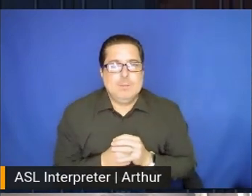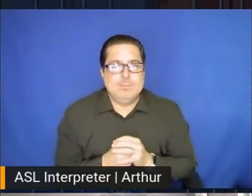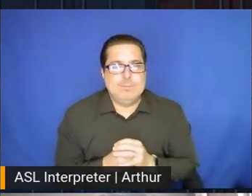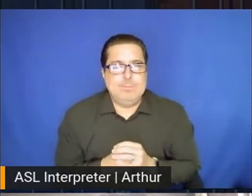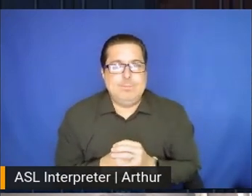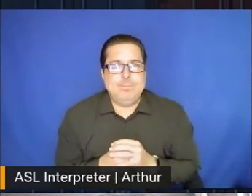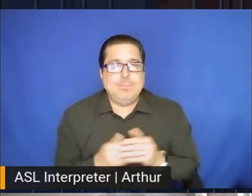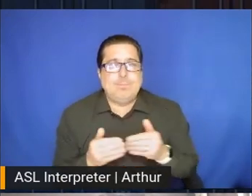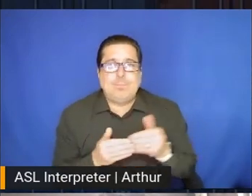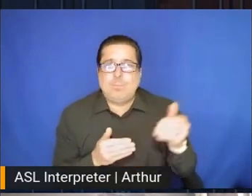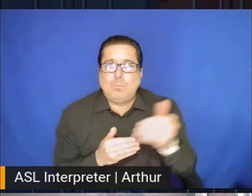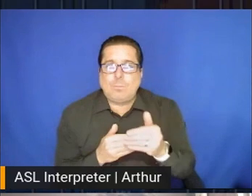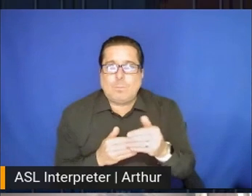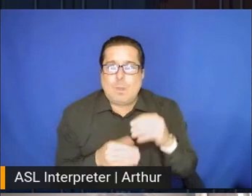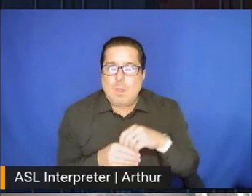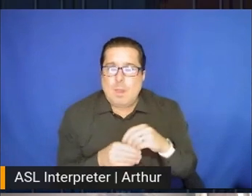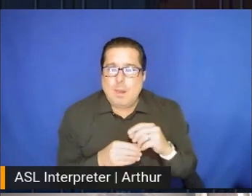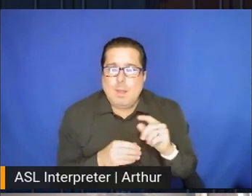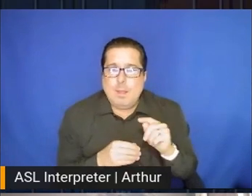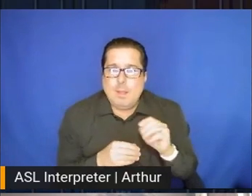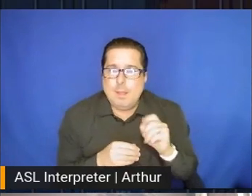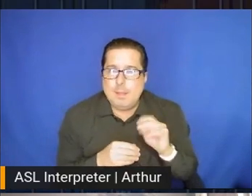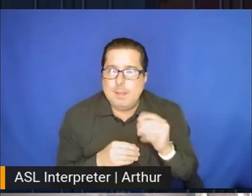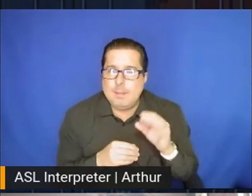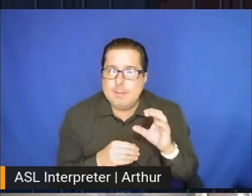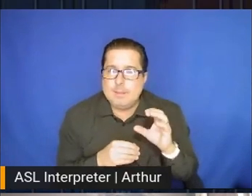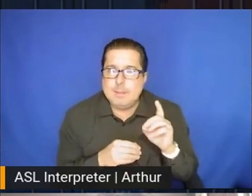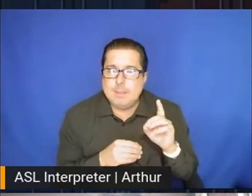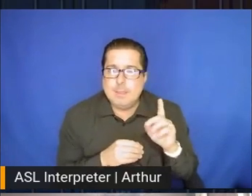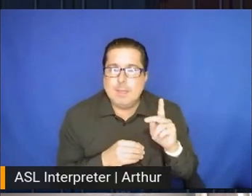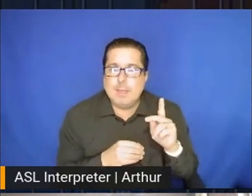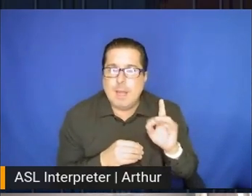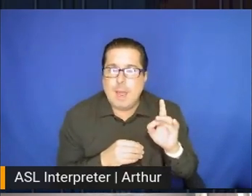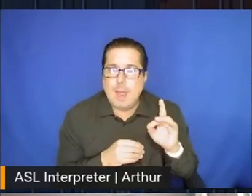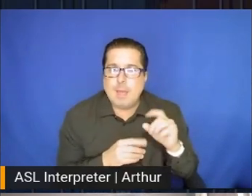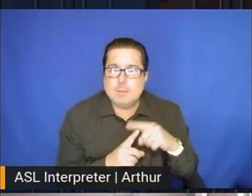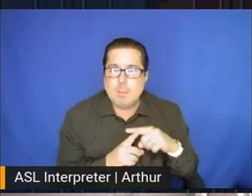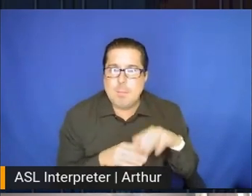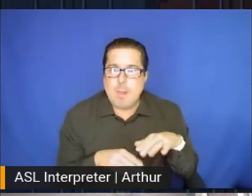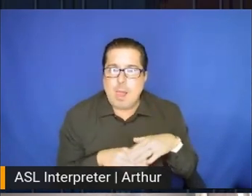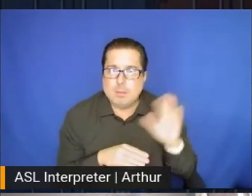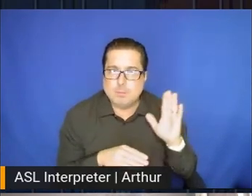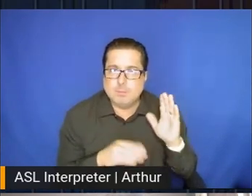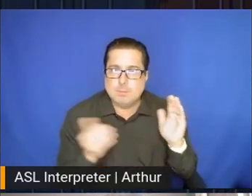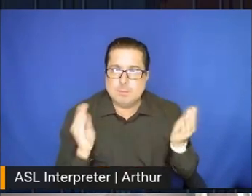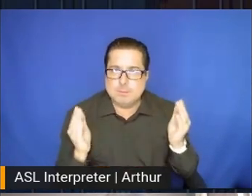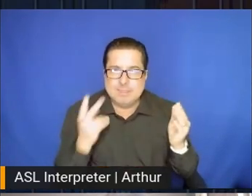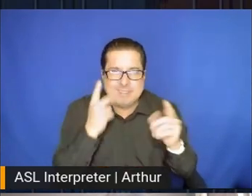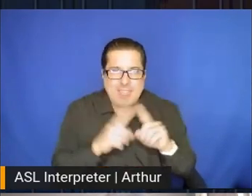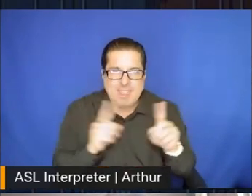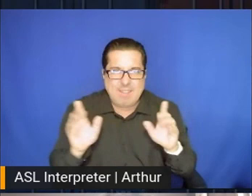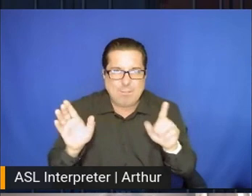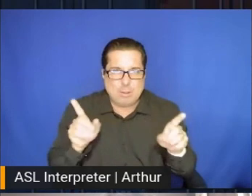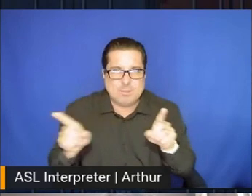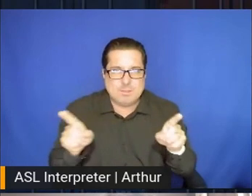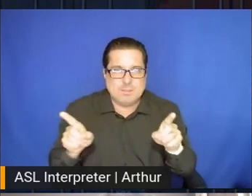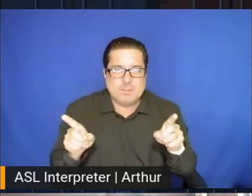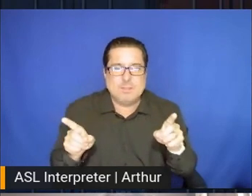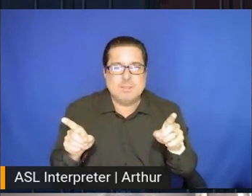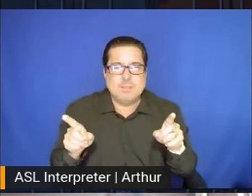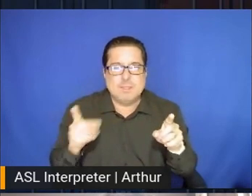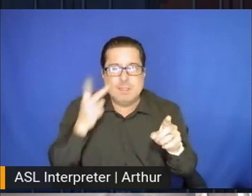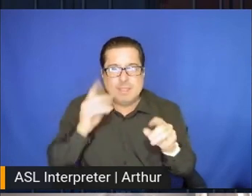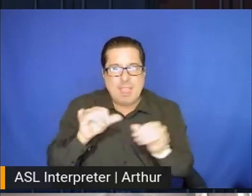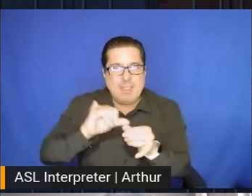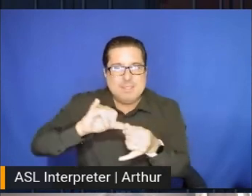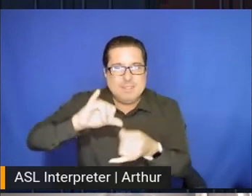next is the interesting part, cdk8s plus, and here's where you see the difference. So look at this size of the